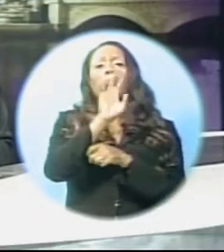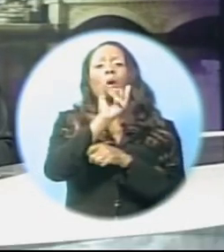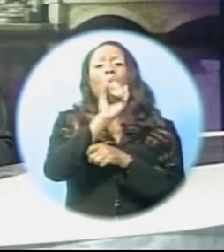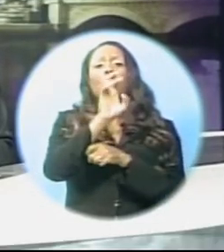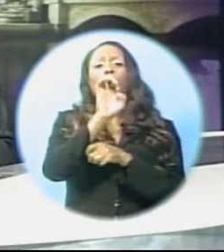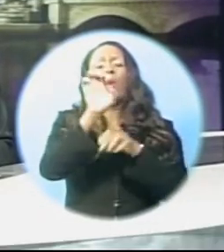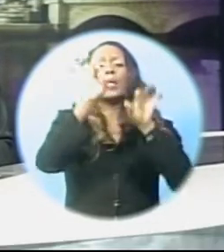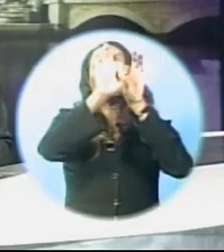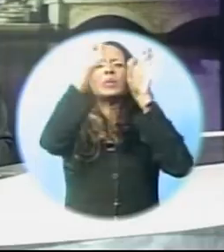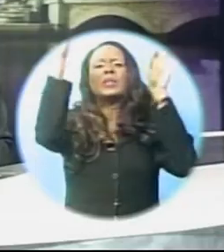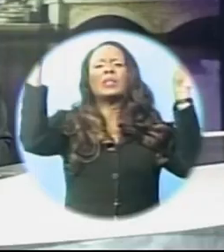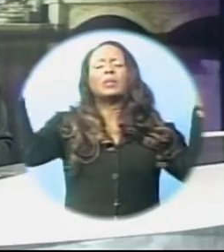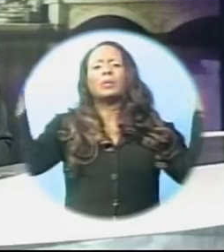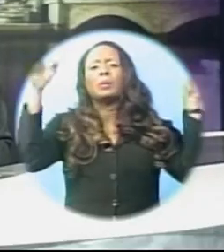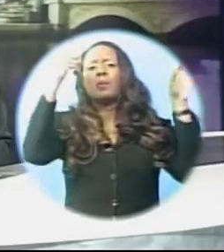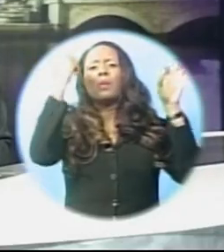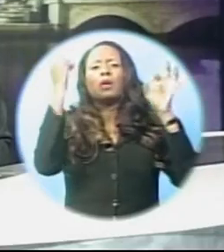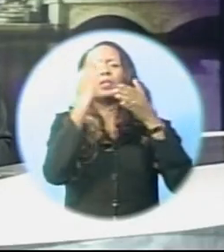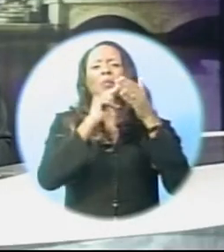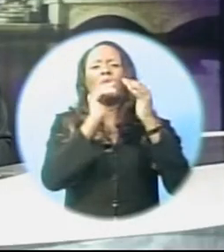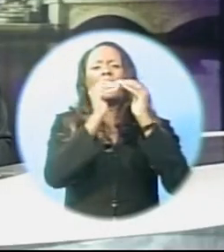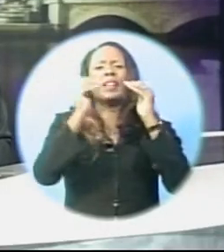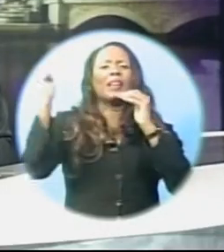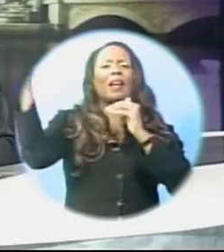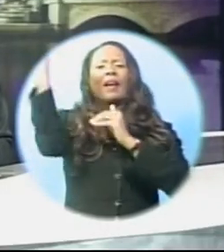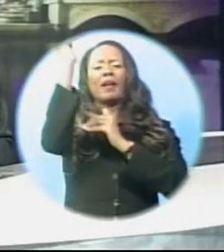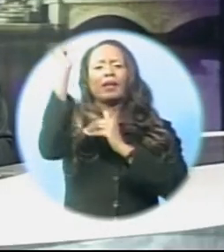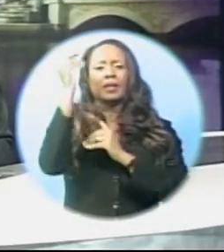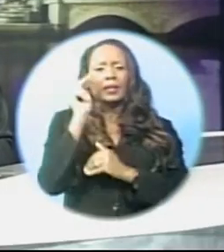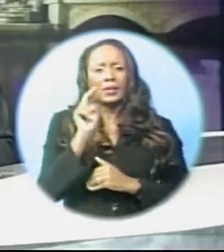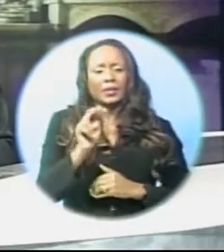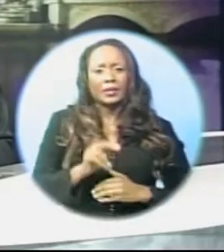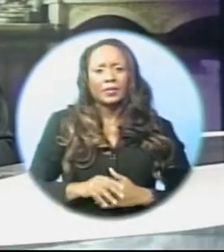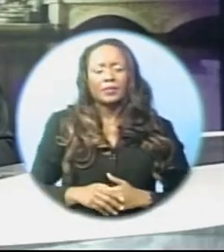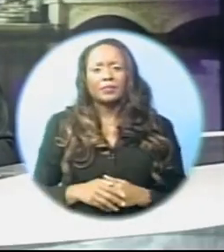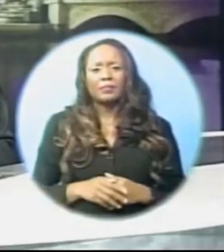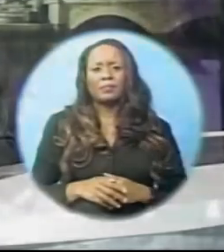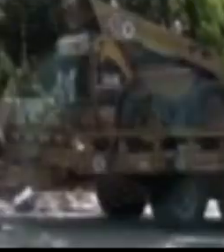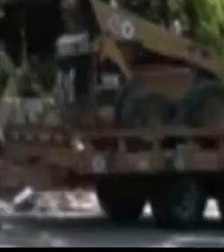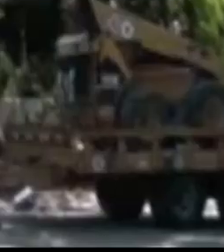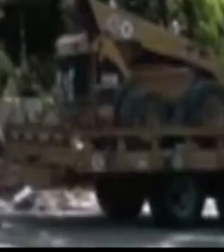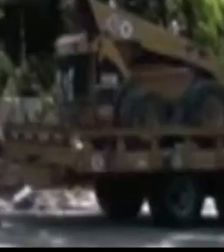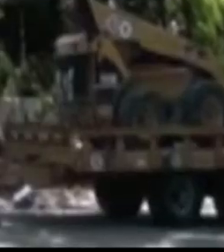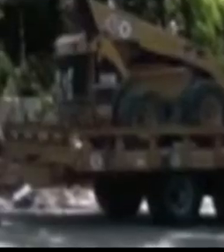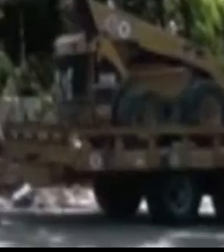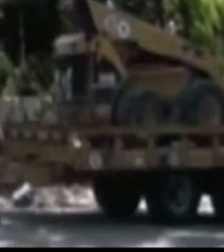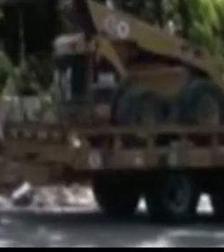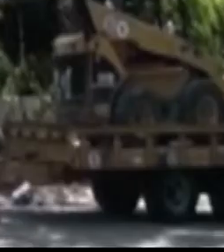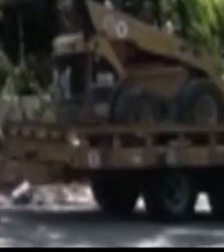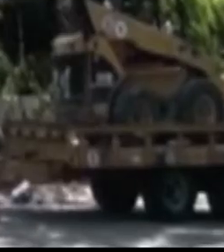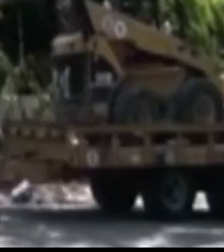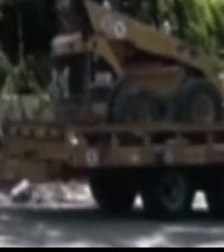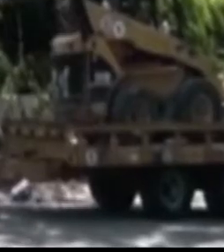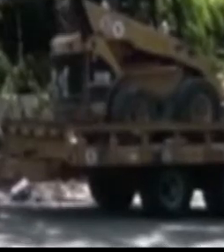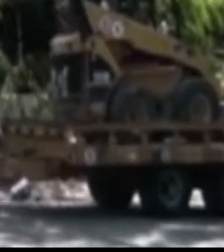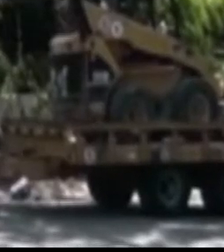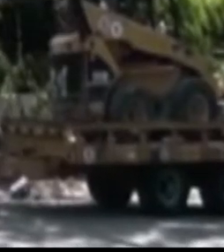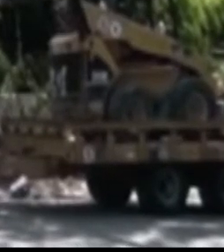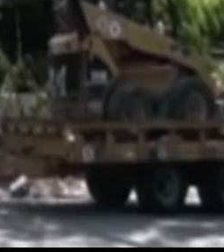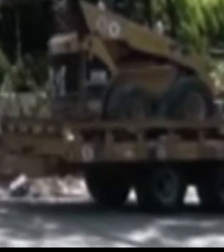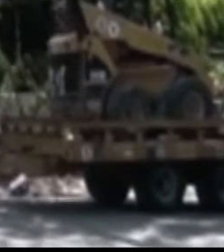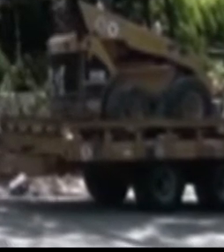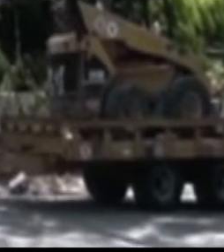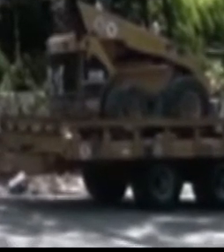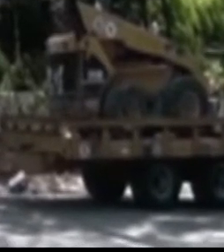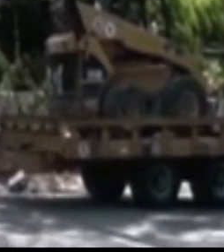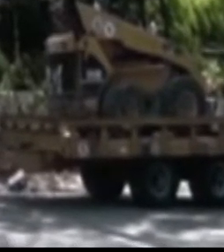to vehicle heights and overhead utility wires. All this after a commercial boom truck pulled transmission wires down and broke a